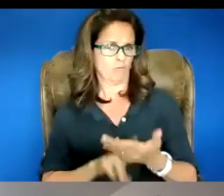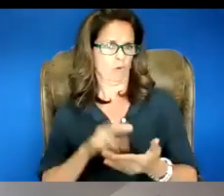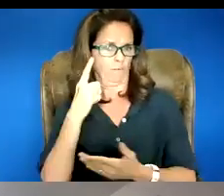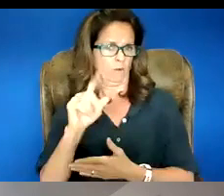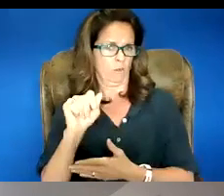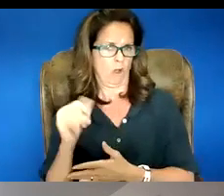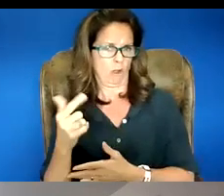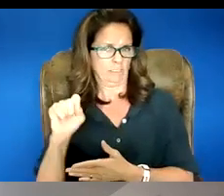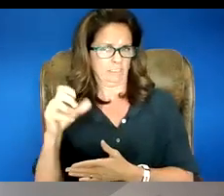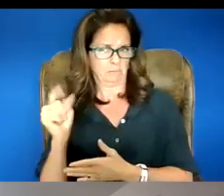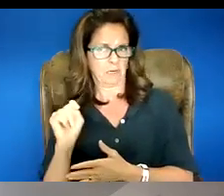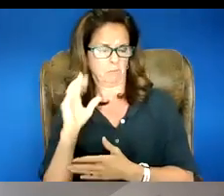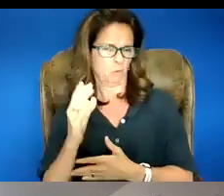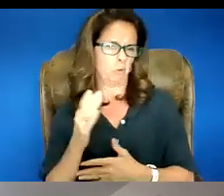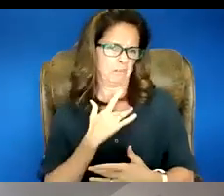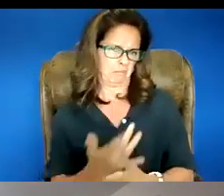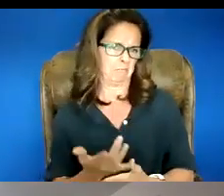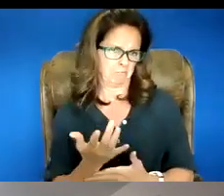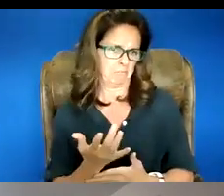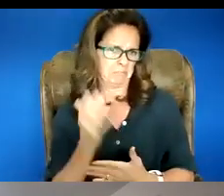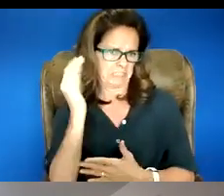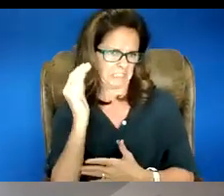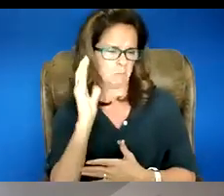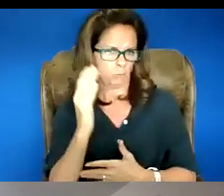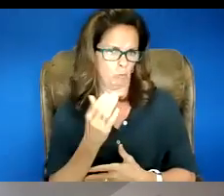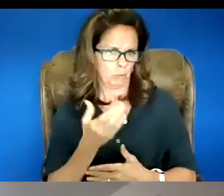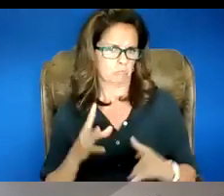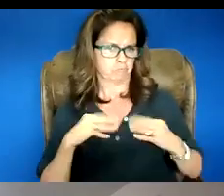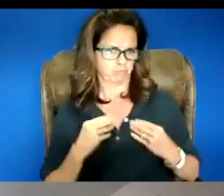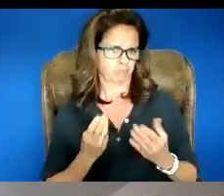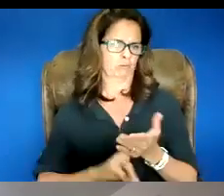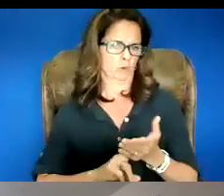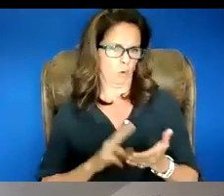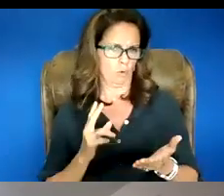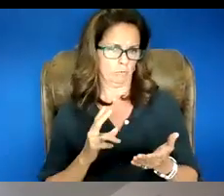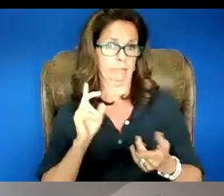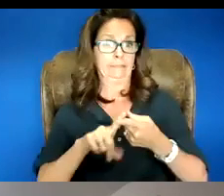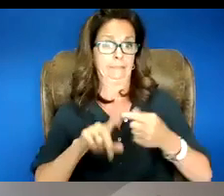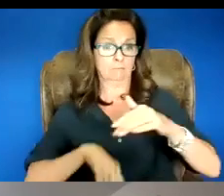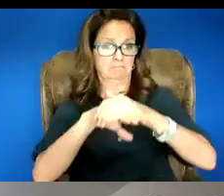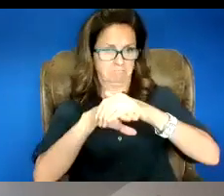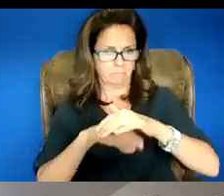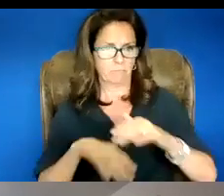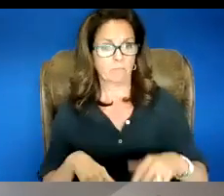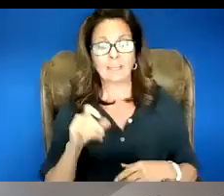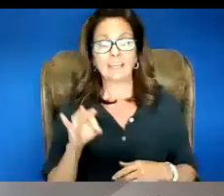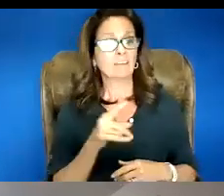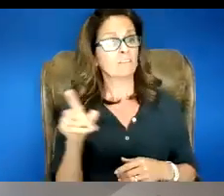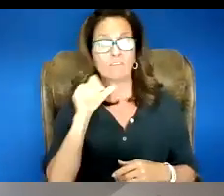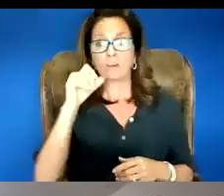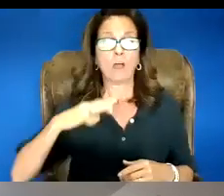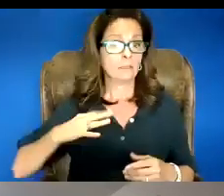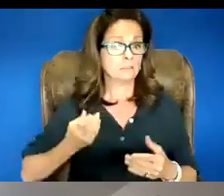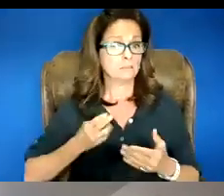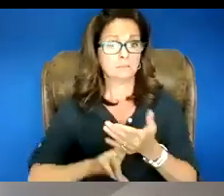the capacity. So those who aren't enrolled yet, then we'll start probably in January. We might